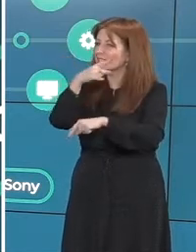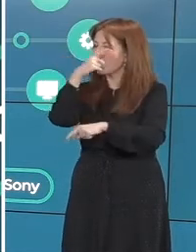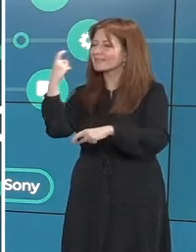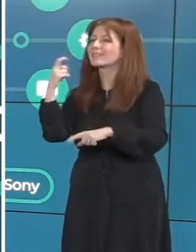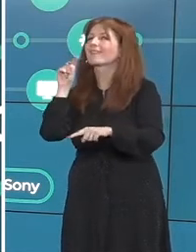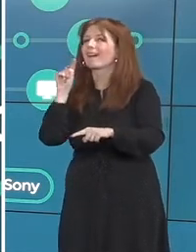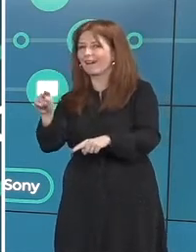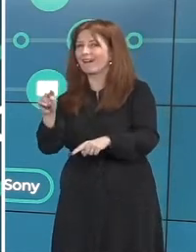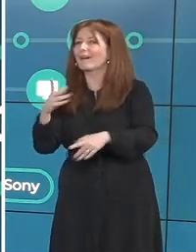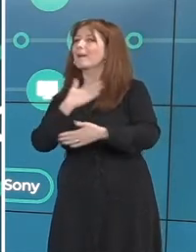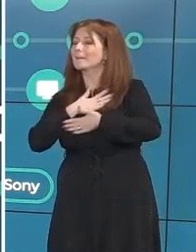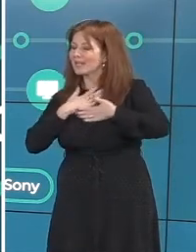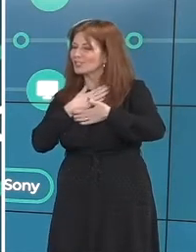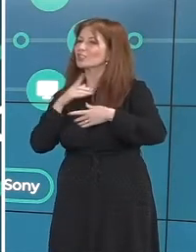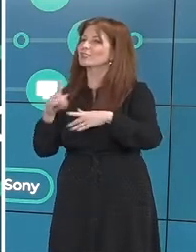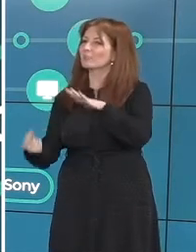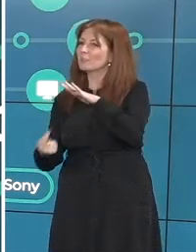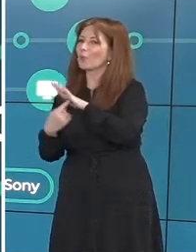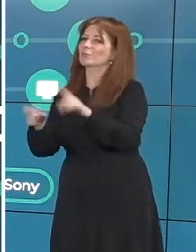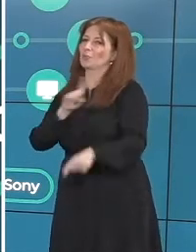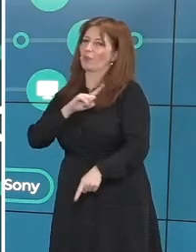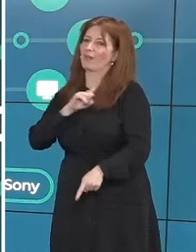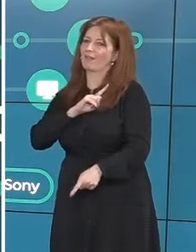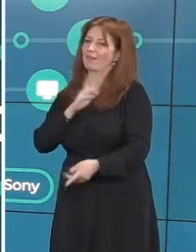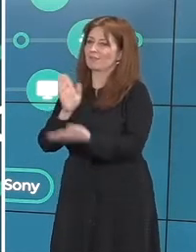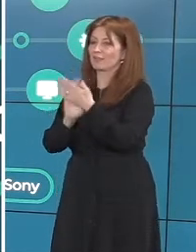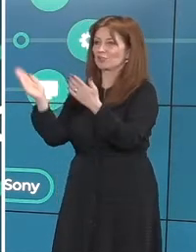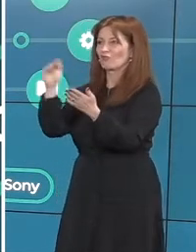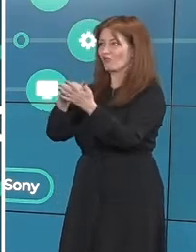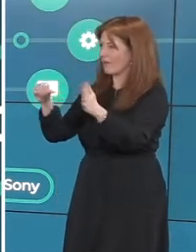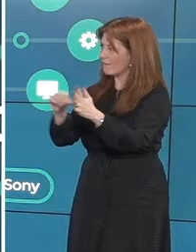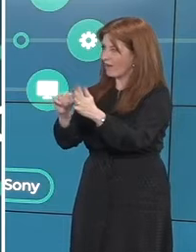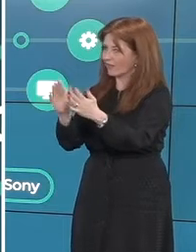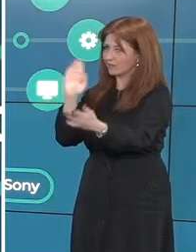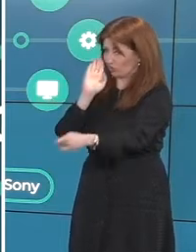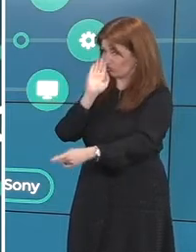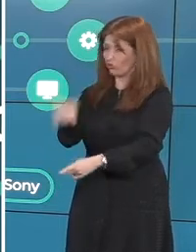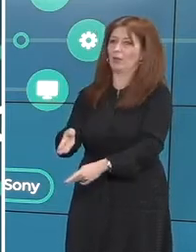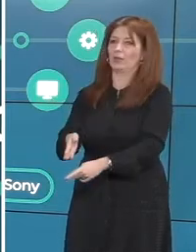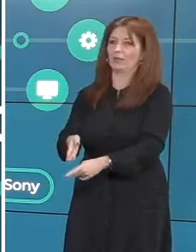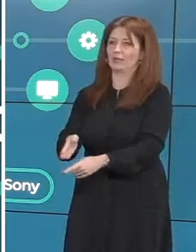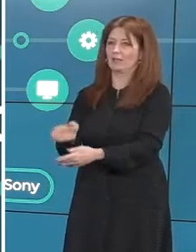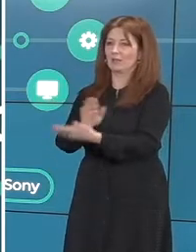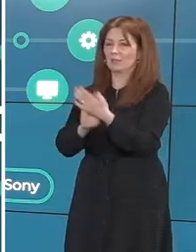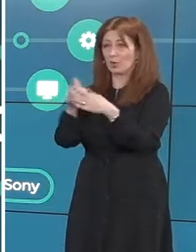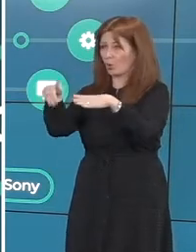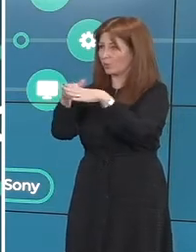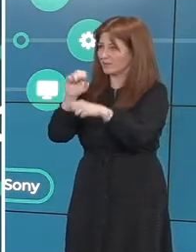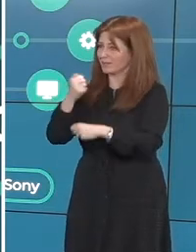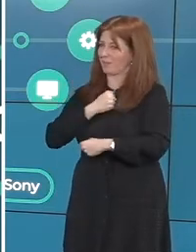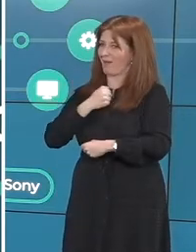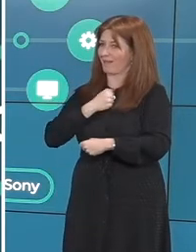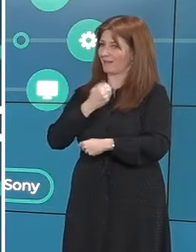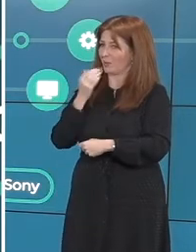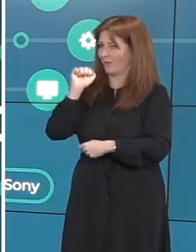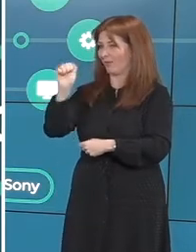why it's important. So coming at it too hard with my own context without understanding where they're coming from, and